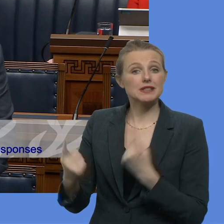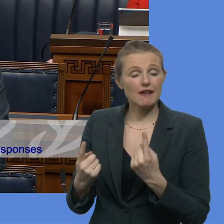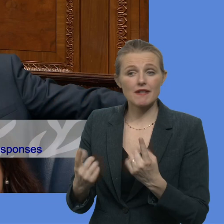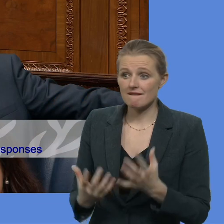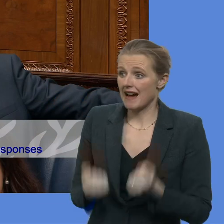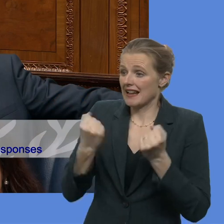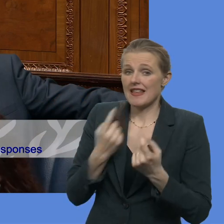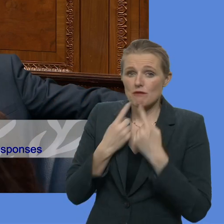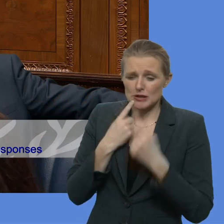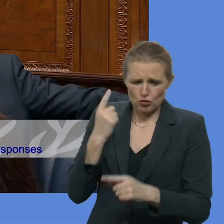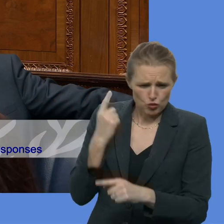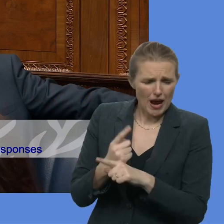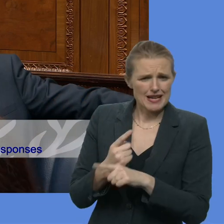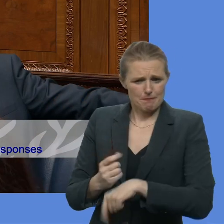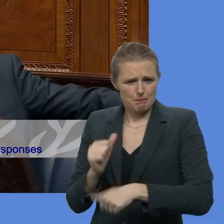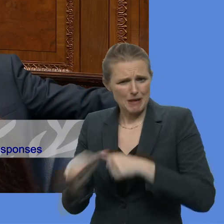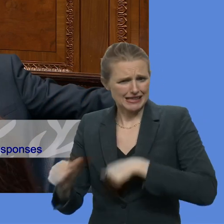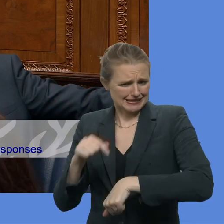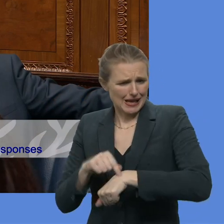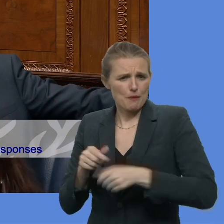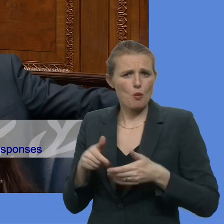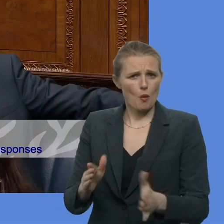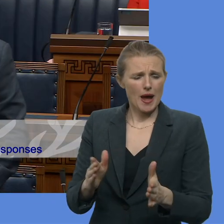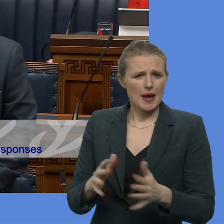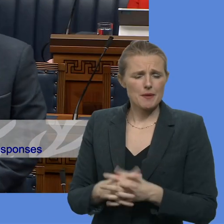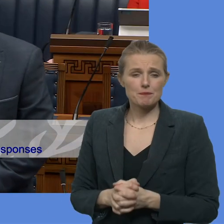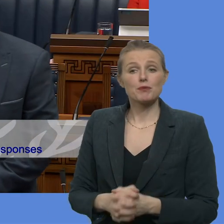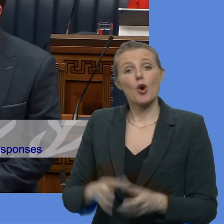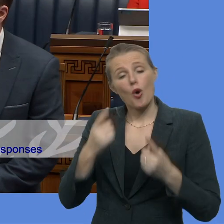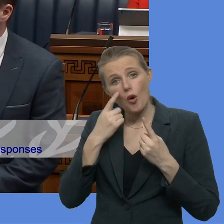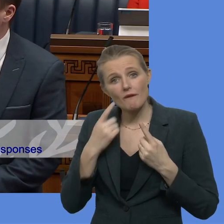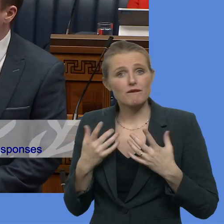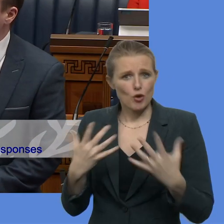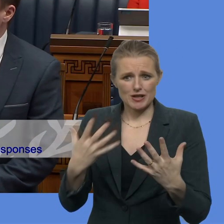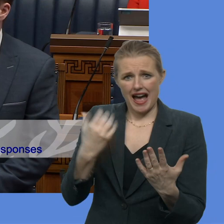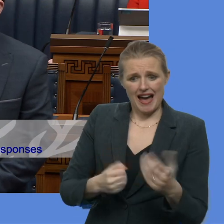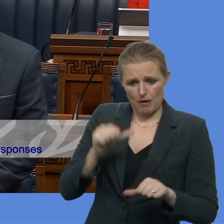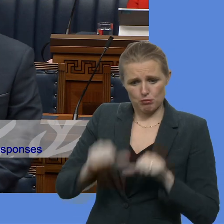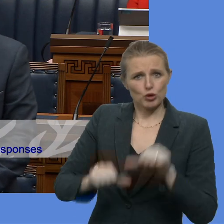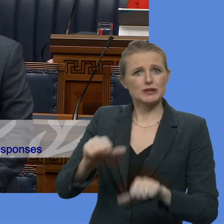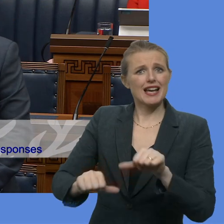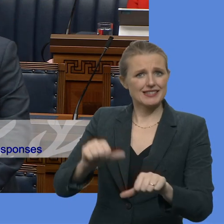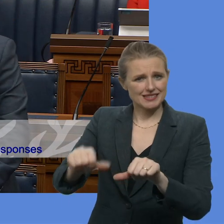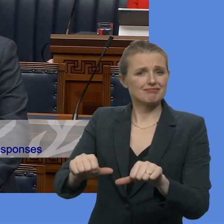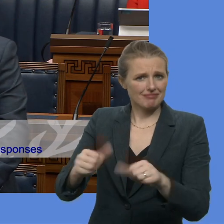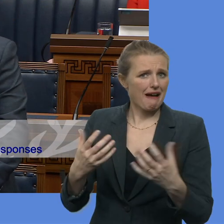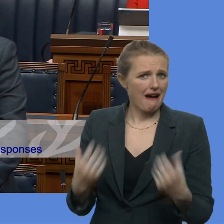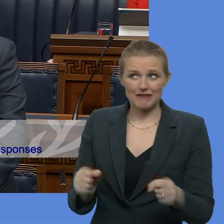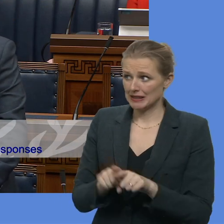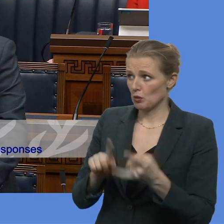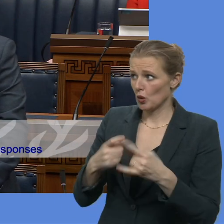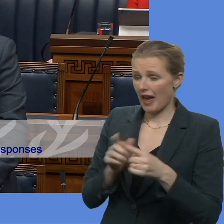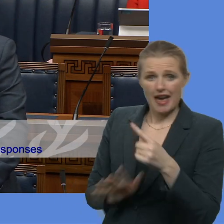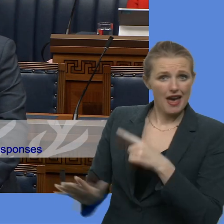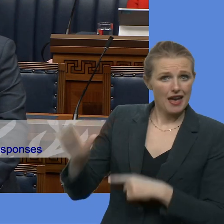timely way possible. There is, of course, precedent for this in the rest of the United Kingdom. Parliament